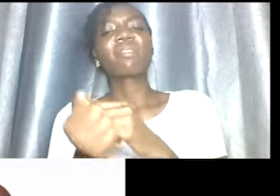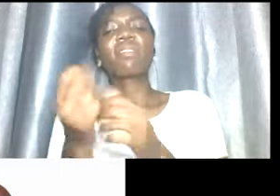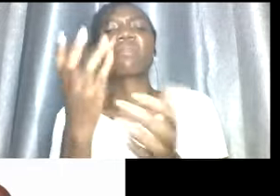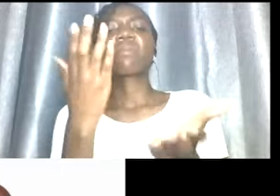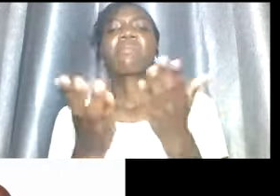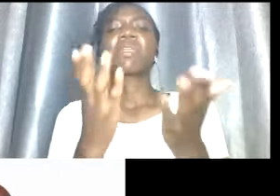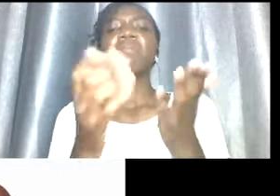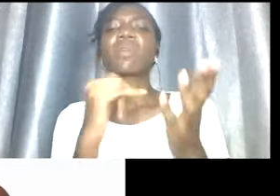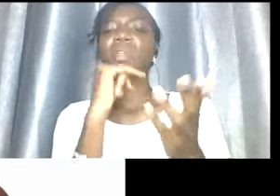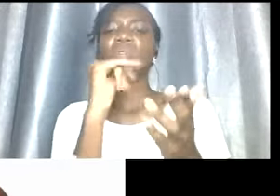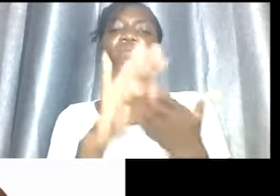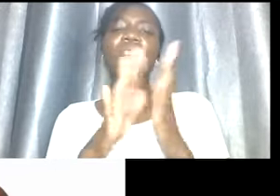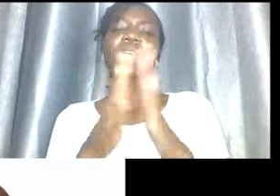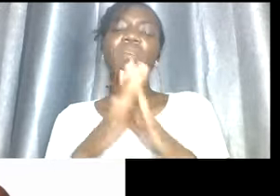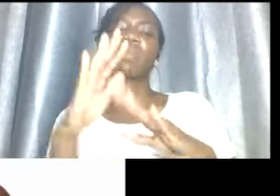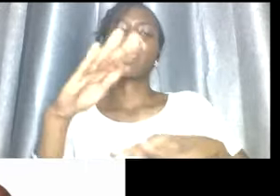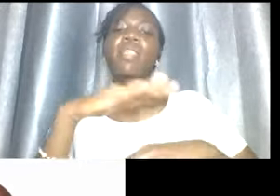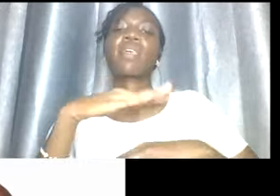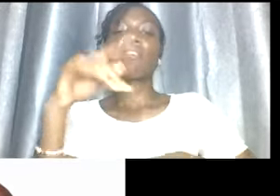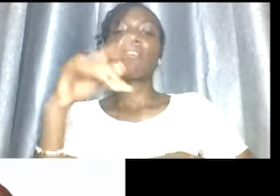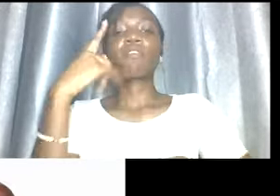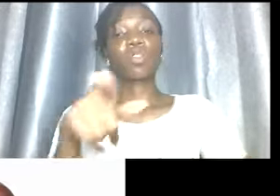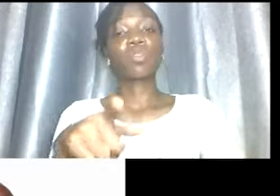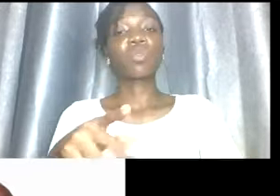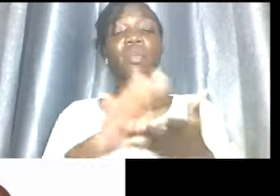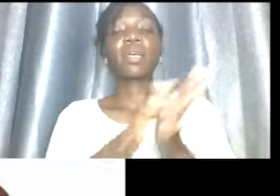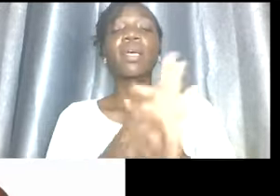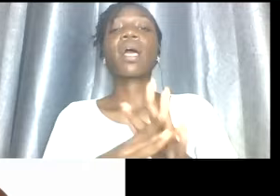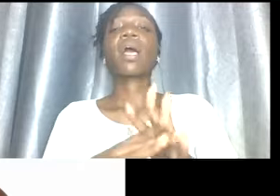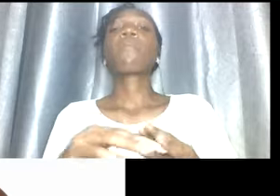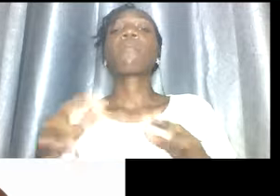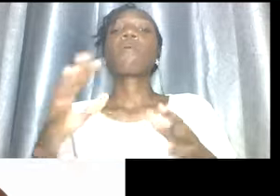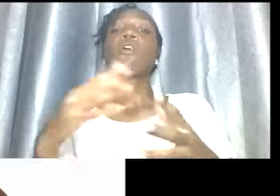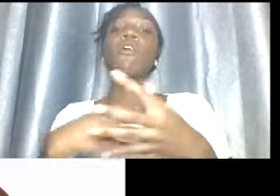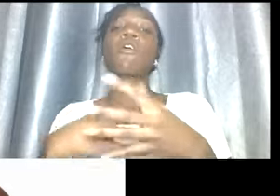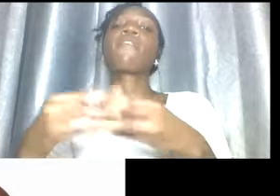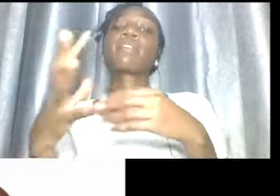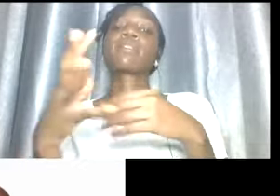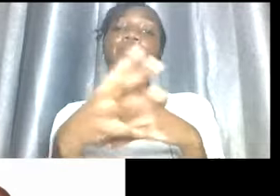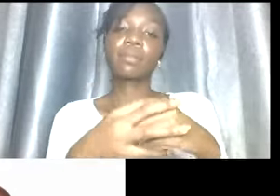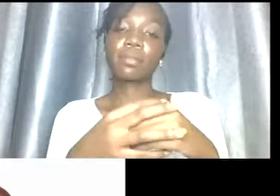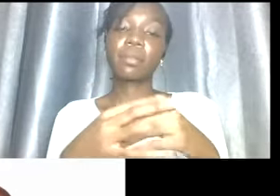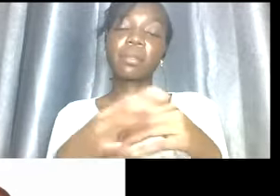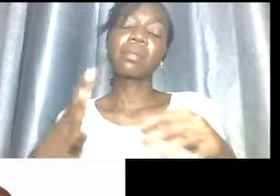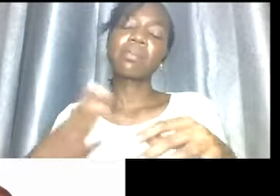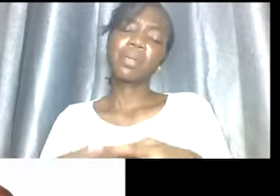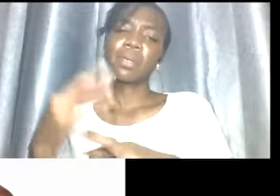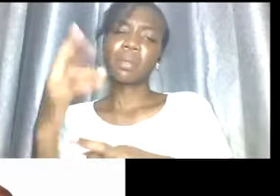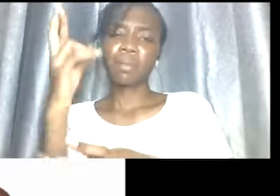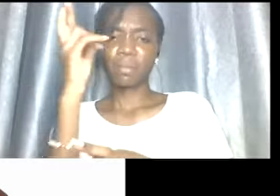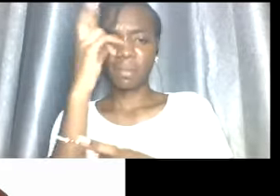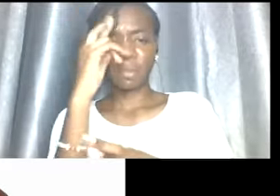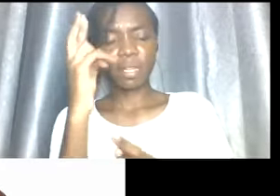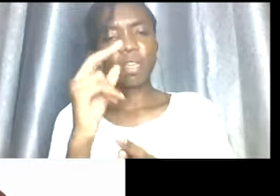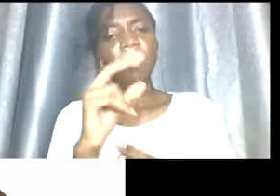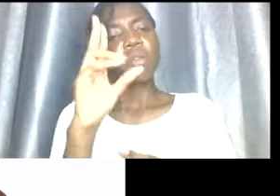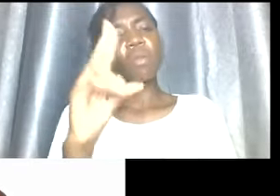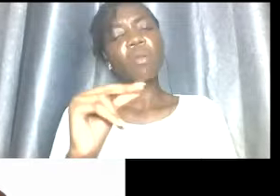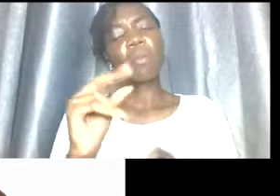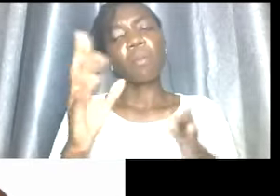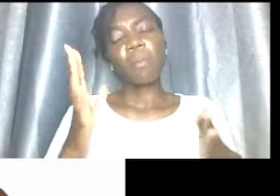enough for you to be profitable or even to break even. And we just need to know when it's time to cut our losses and move